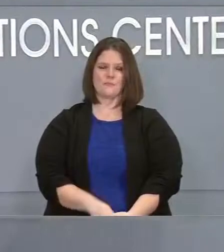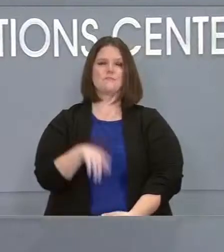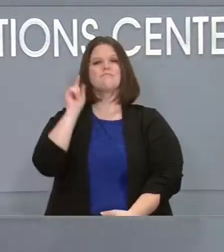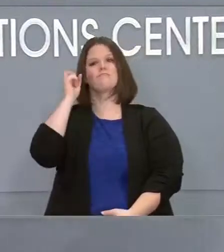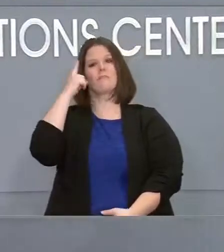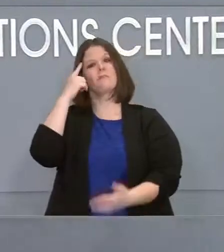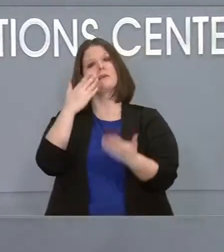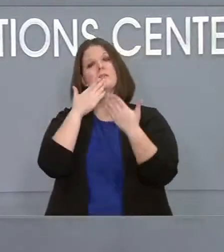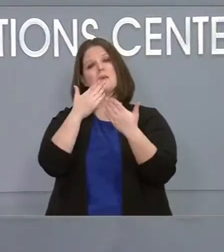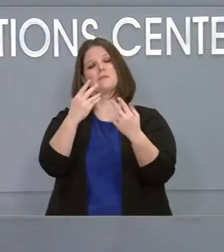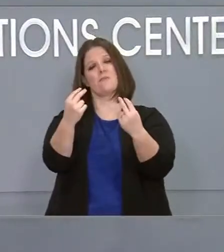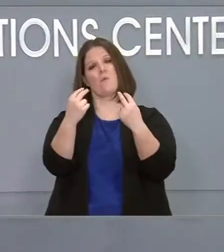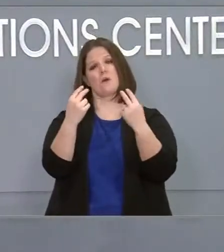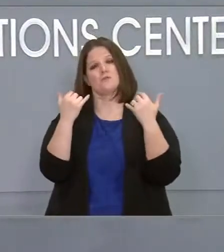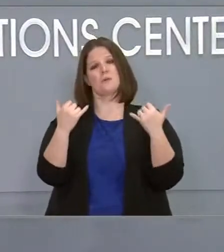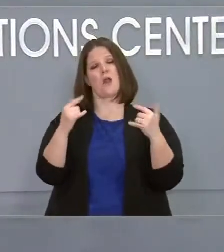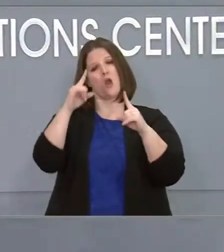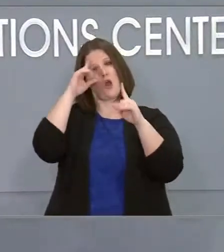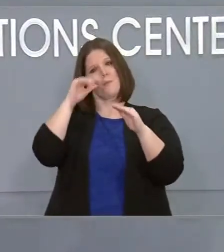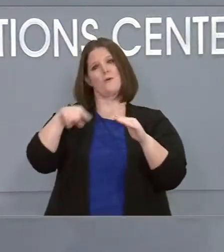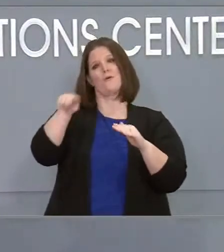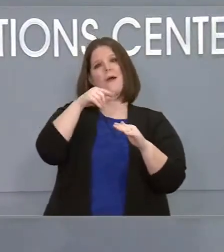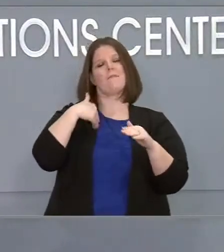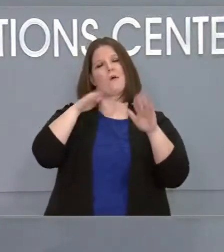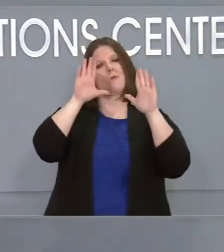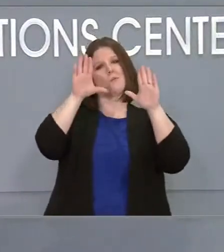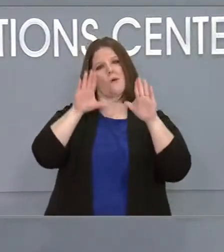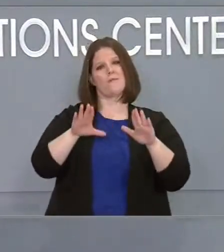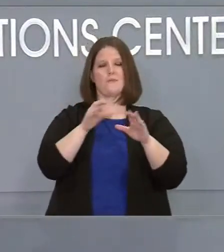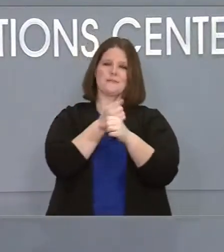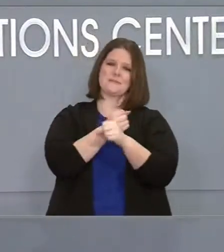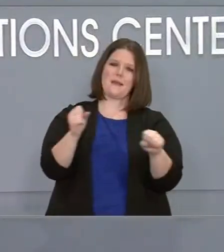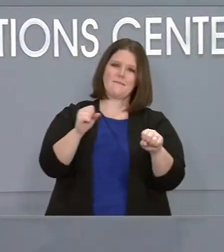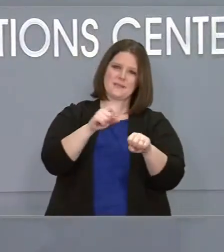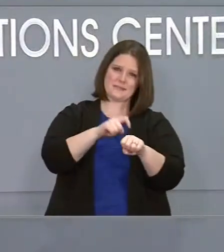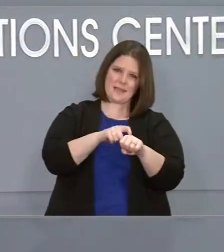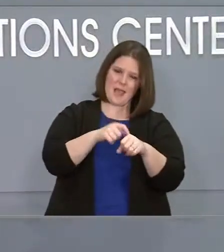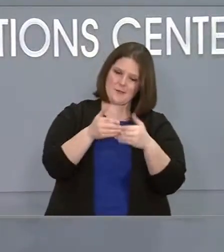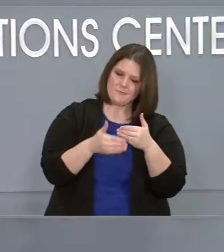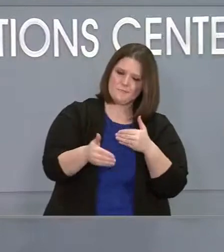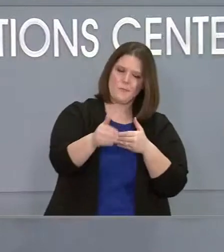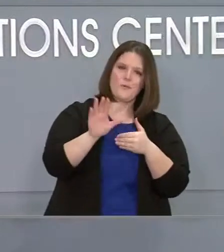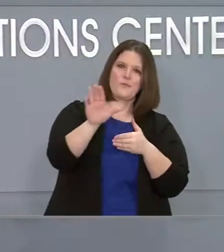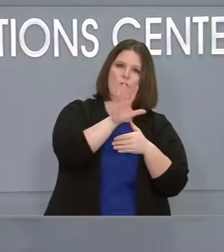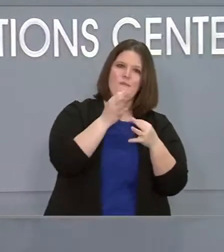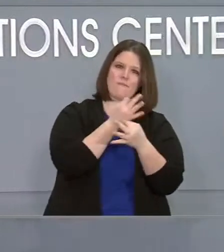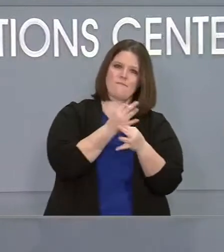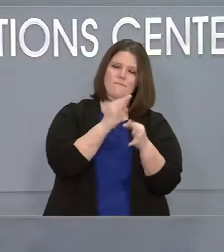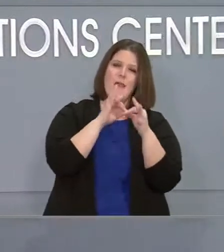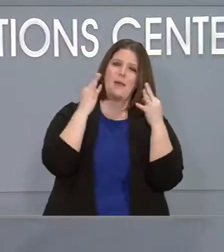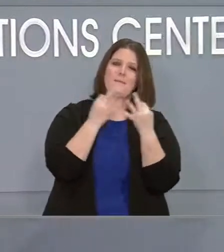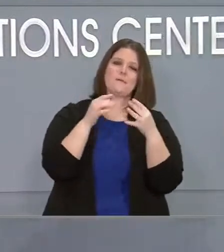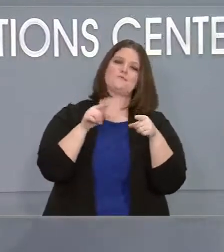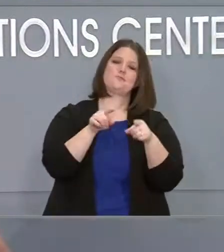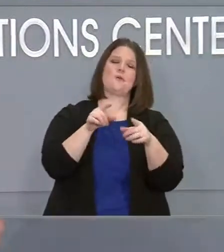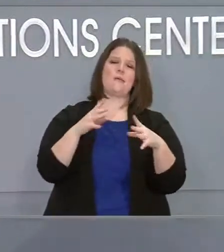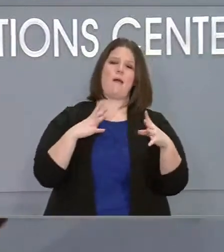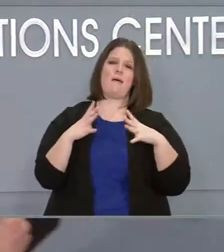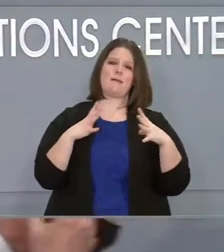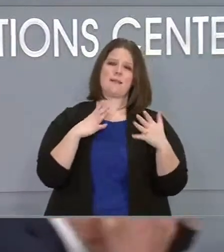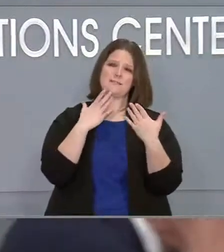Thank you for joining us today. We hope that you have a wonderful and safe time with your families during this holiday season. Thank you.